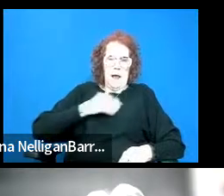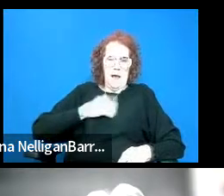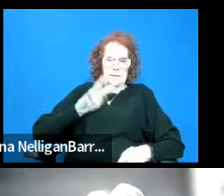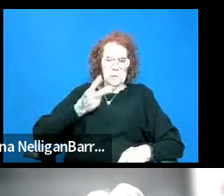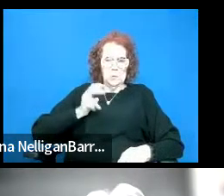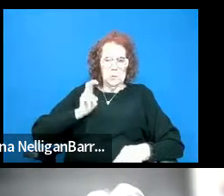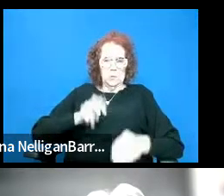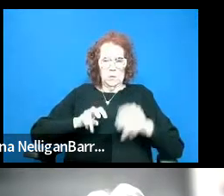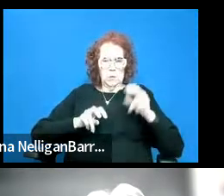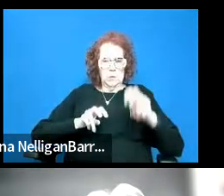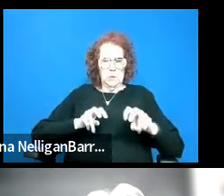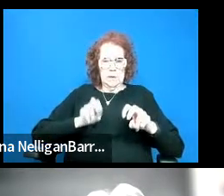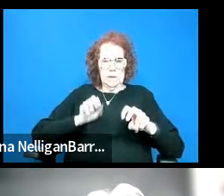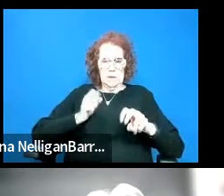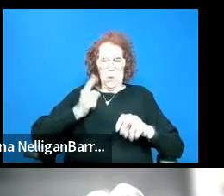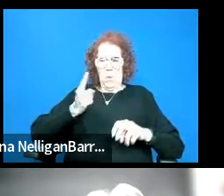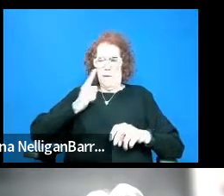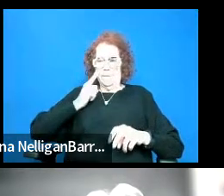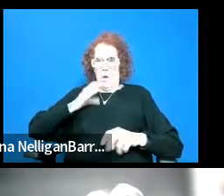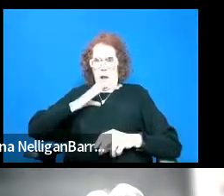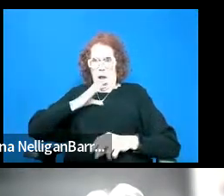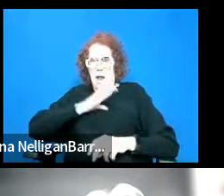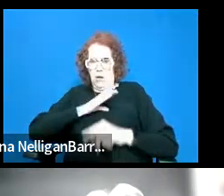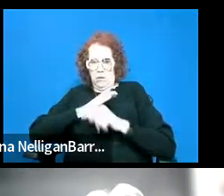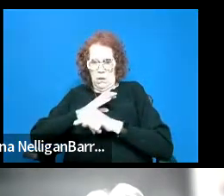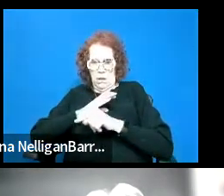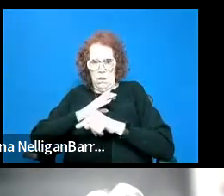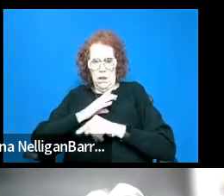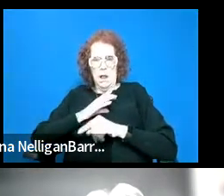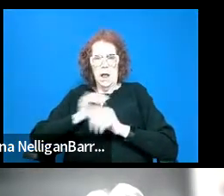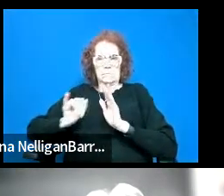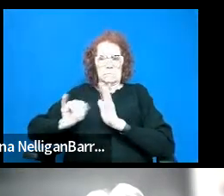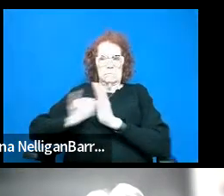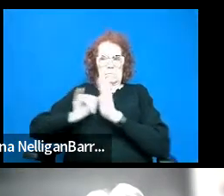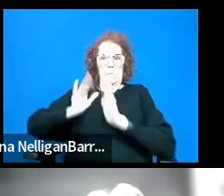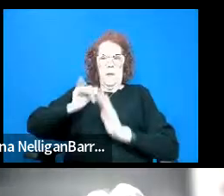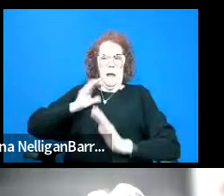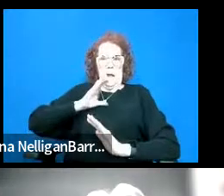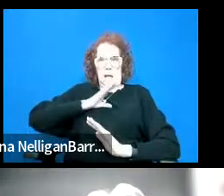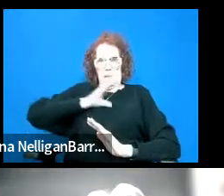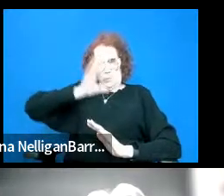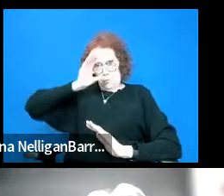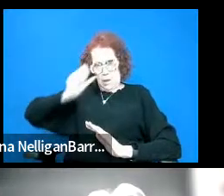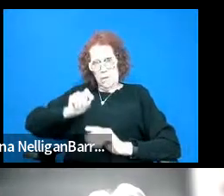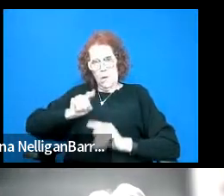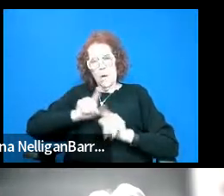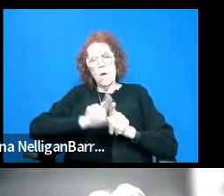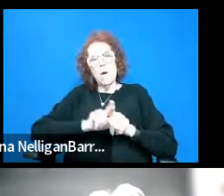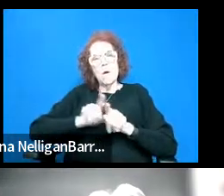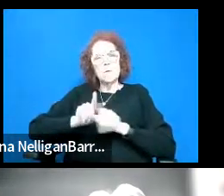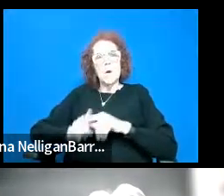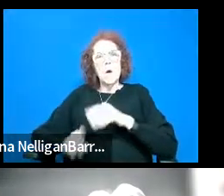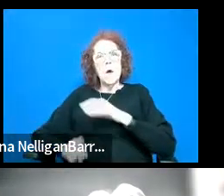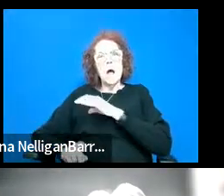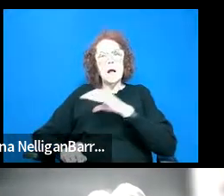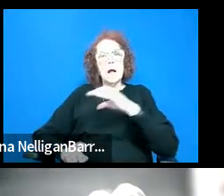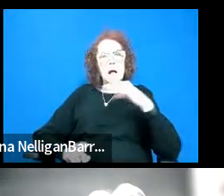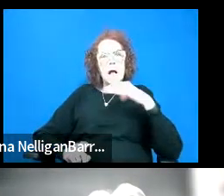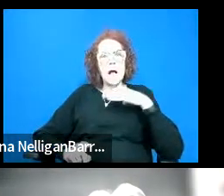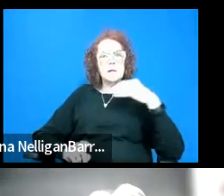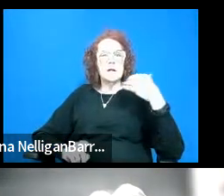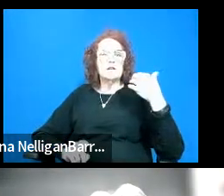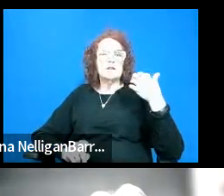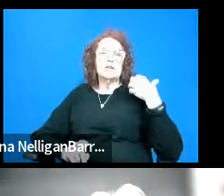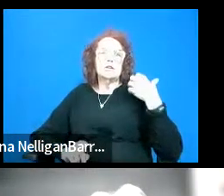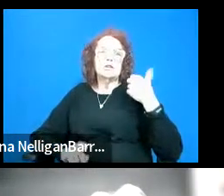member identified by the council president and for the council chief of staff. Redco has 3 members on the board that